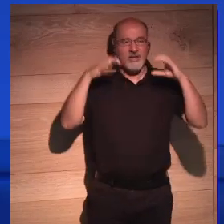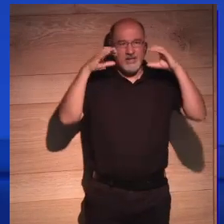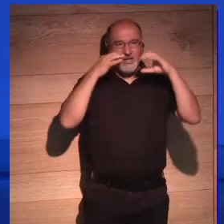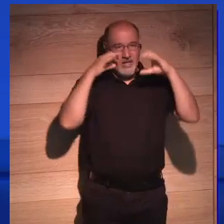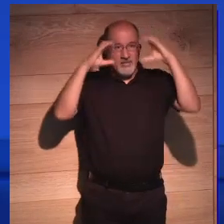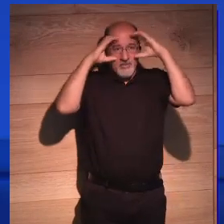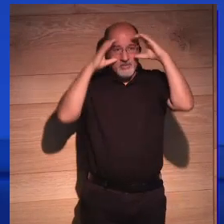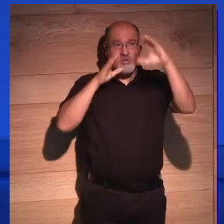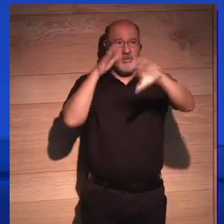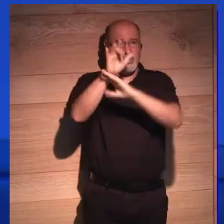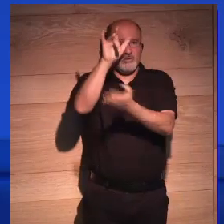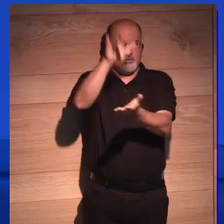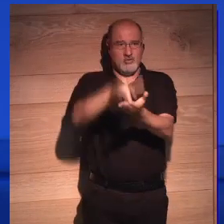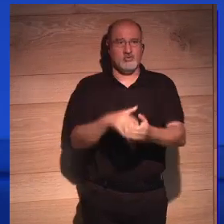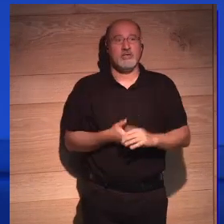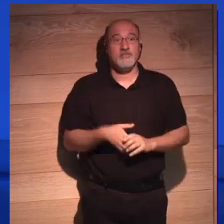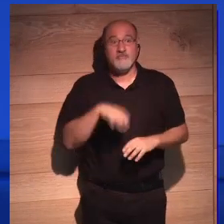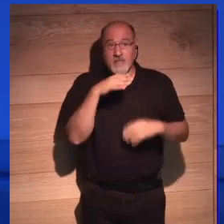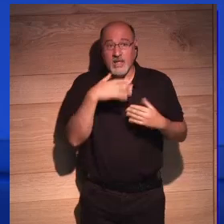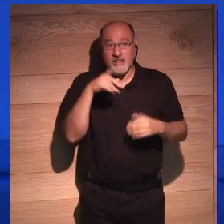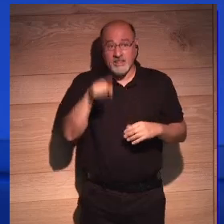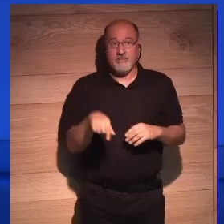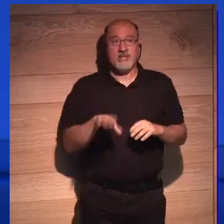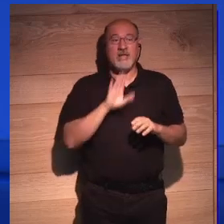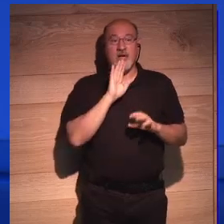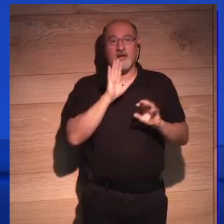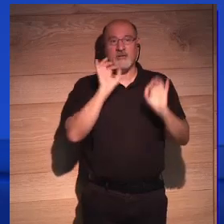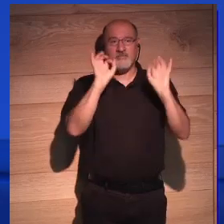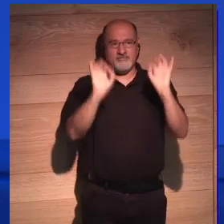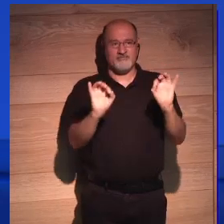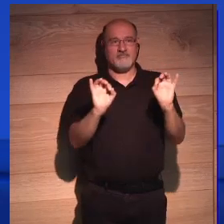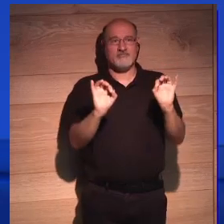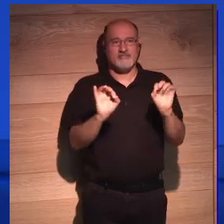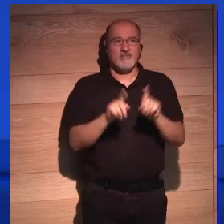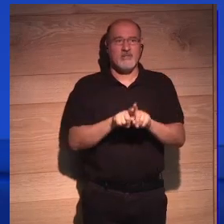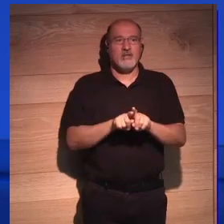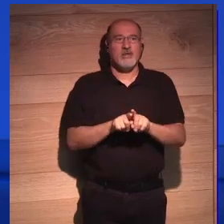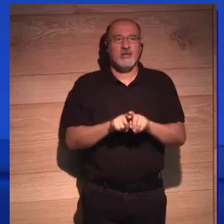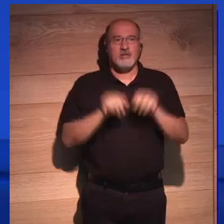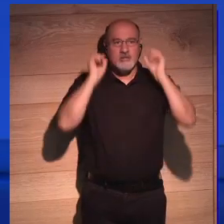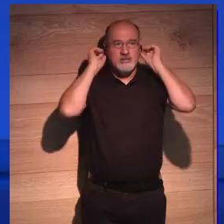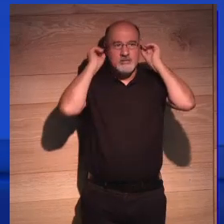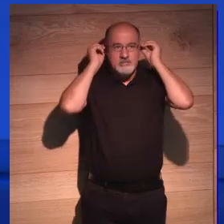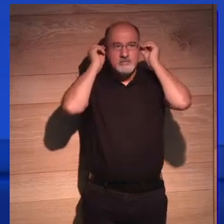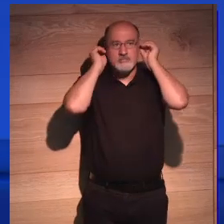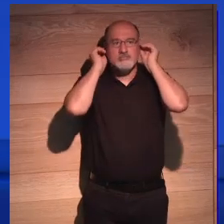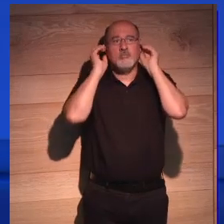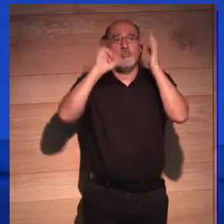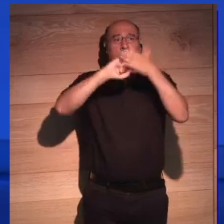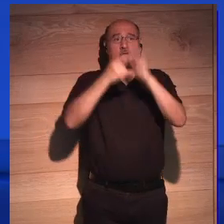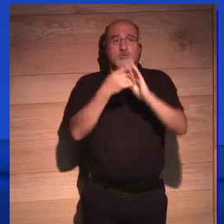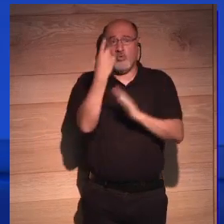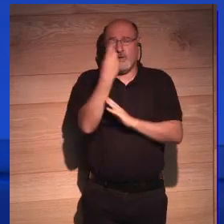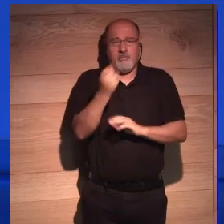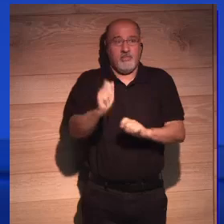our air miles with this approach. Then, this is what I'm particularly excited about.